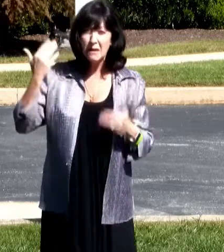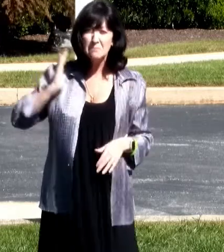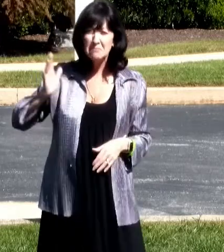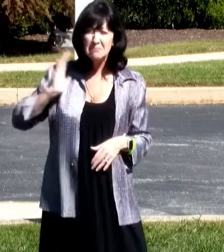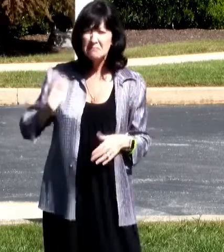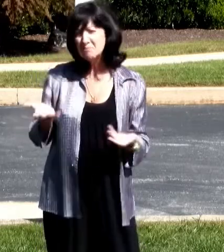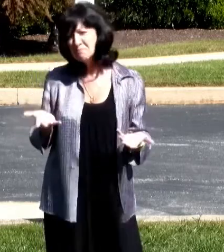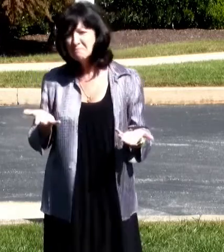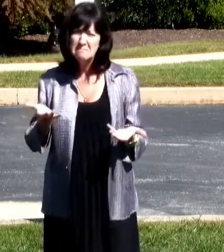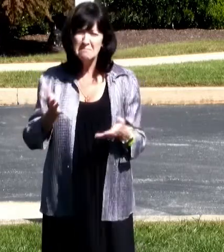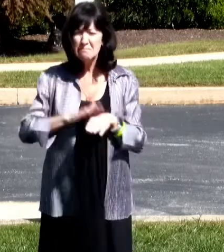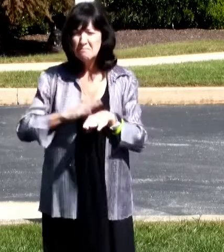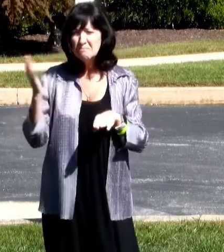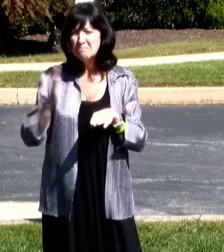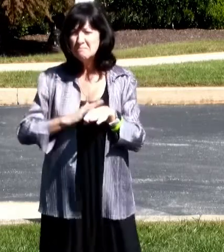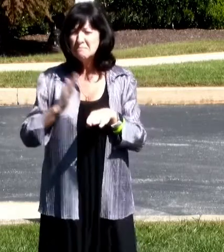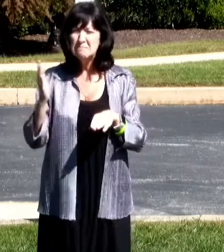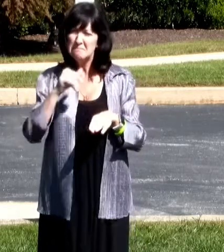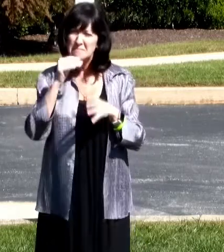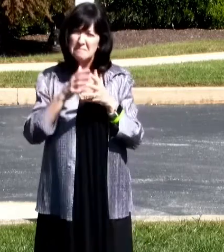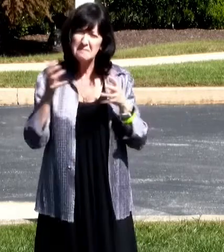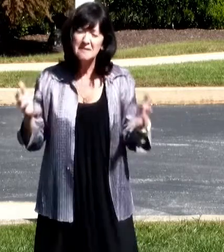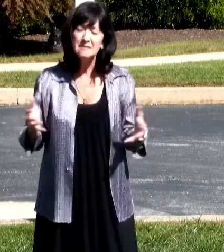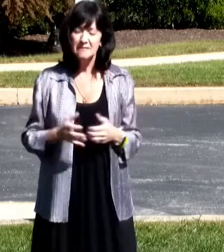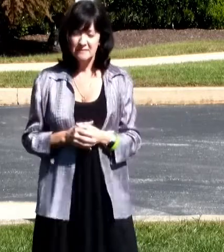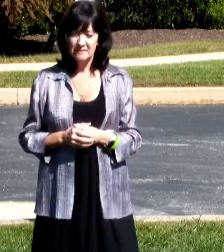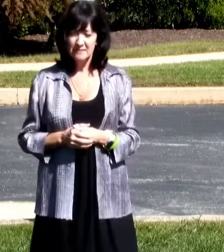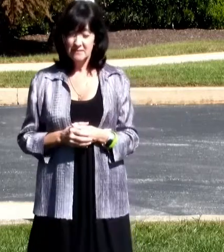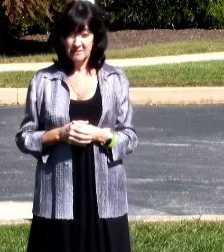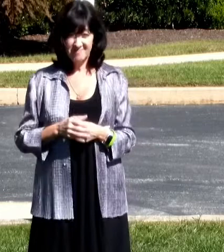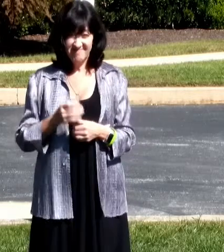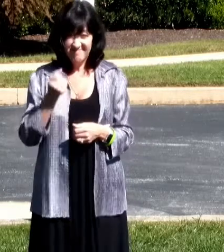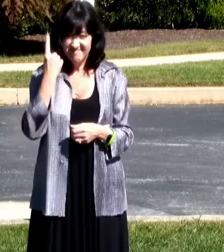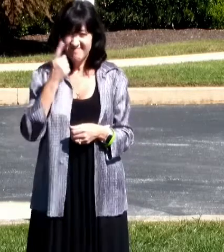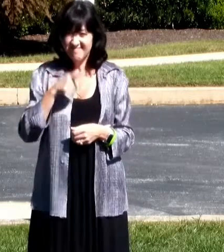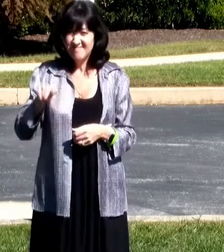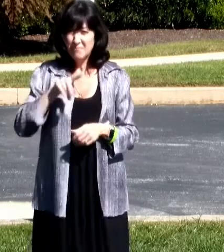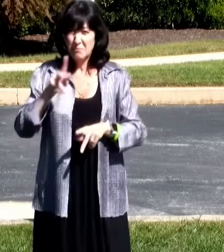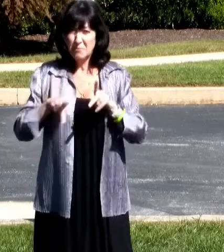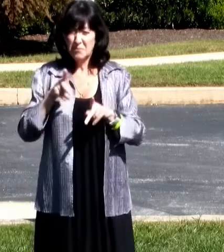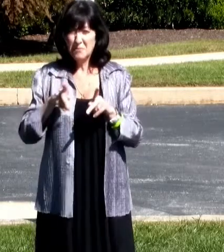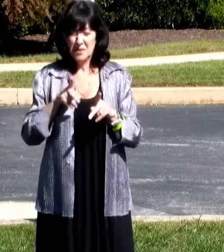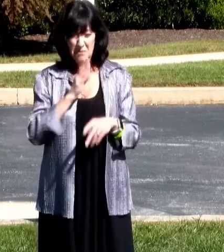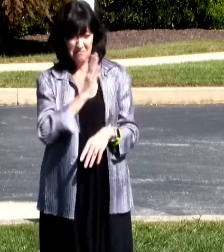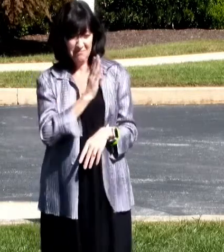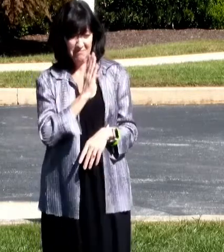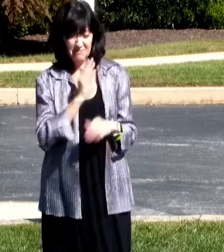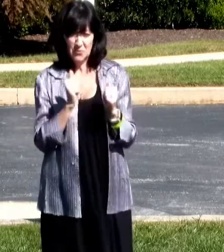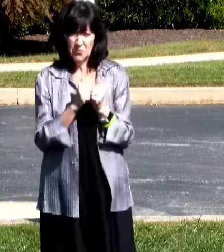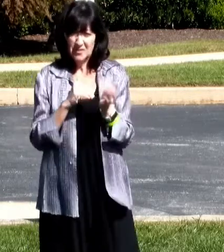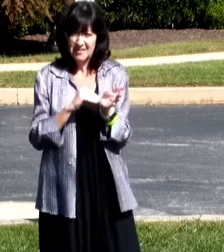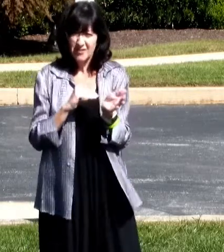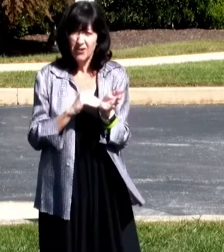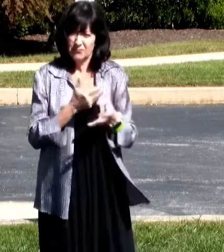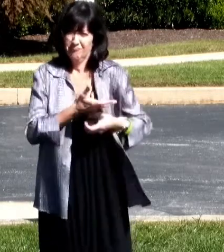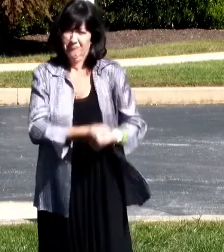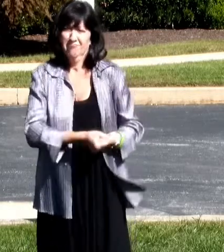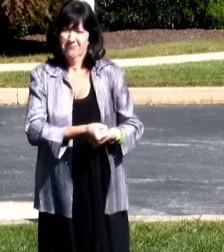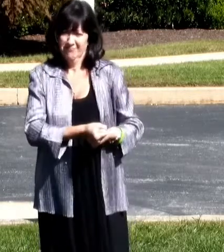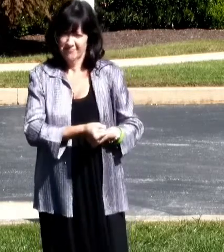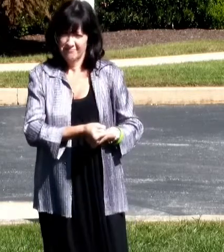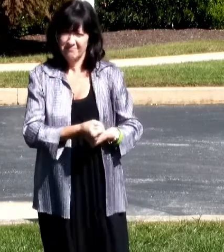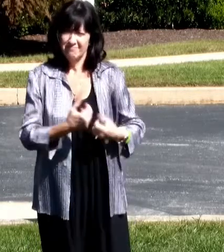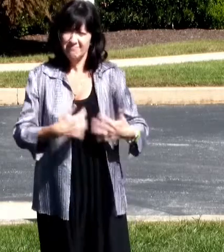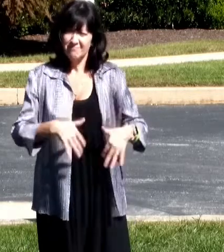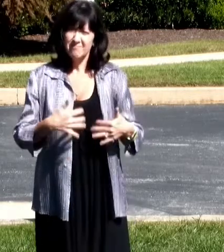of such great uncertainty, how much trust we put in our physicians. And particularly now, as we're the biggest challenge